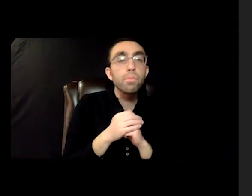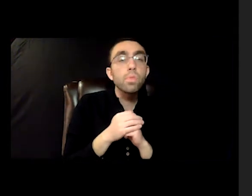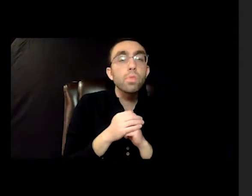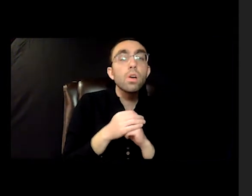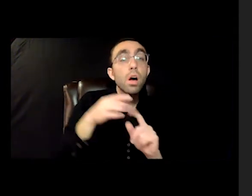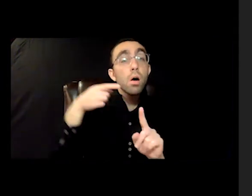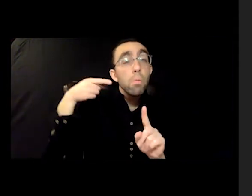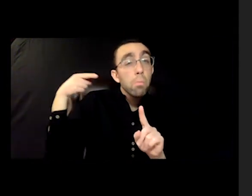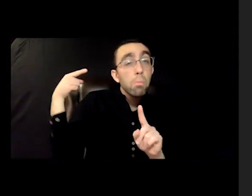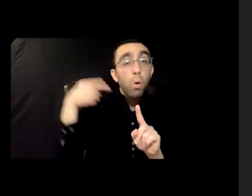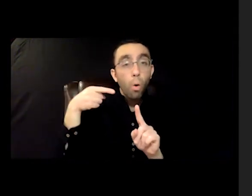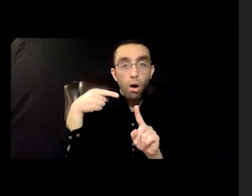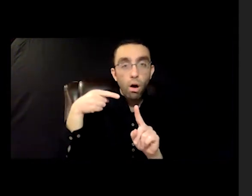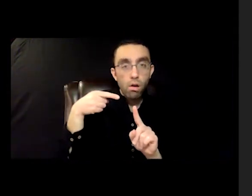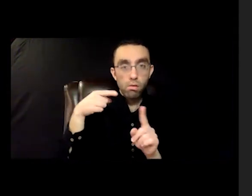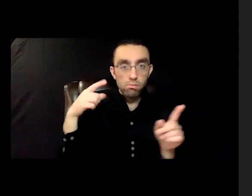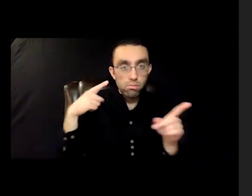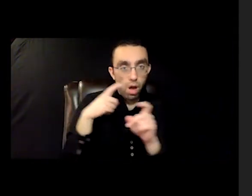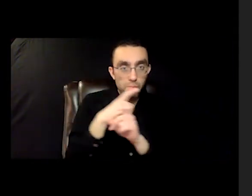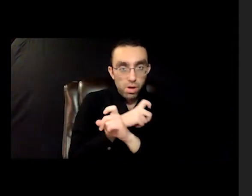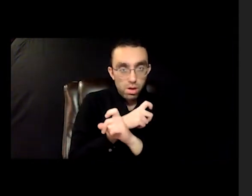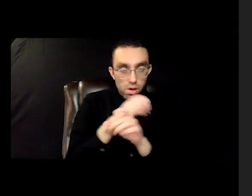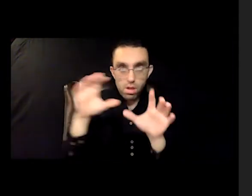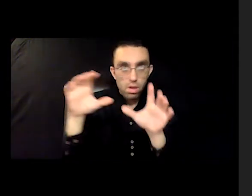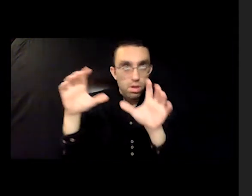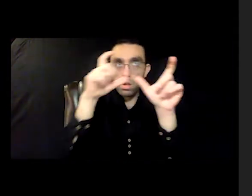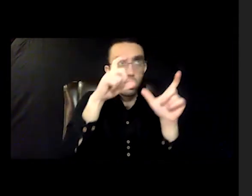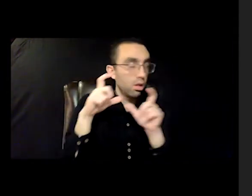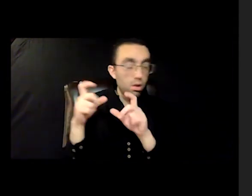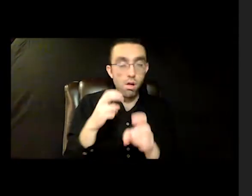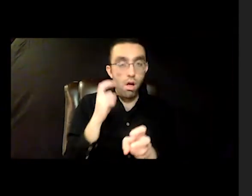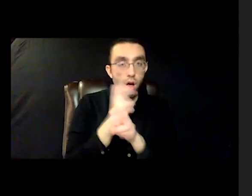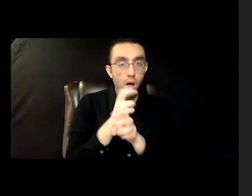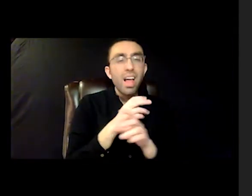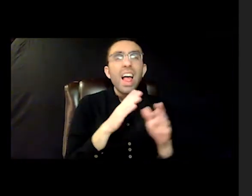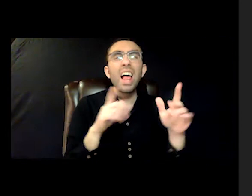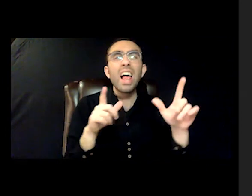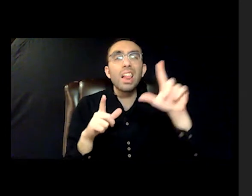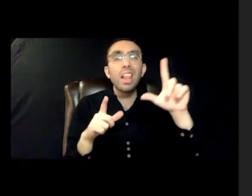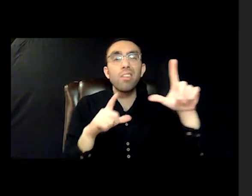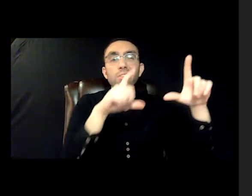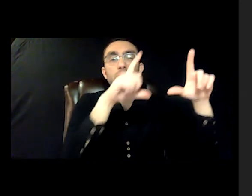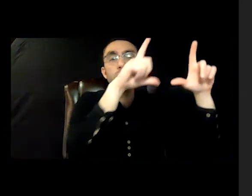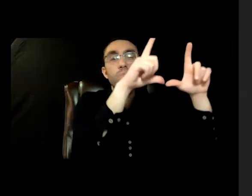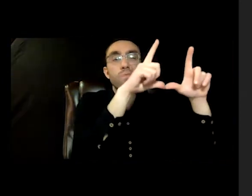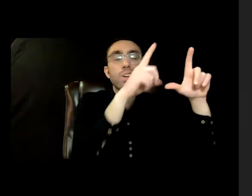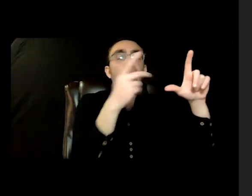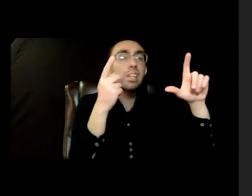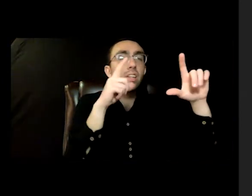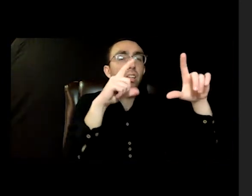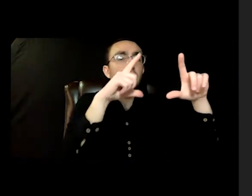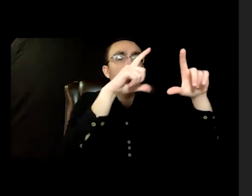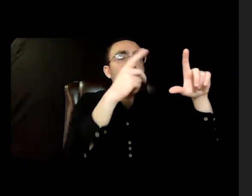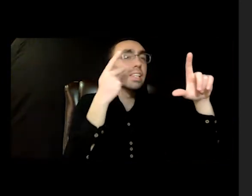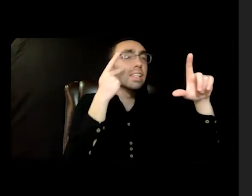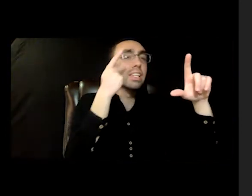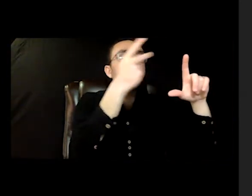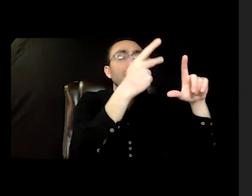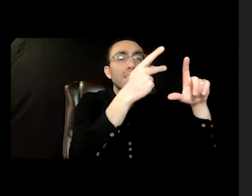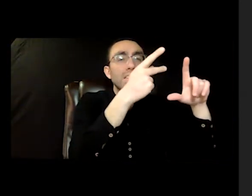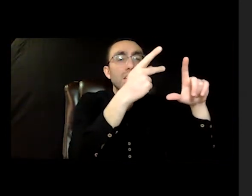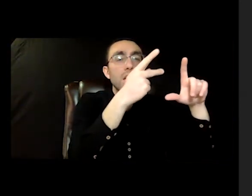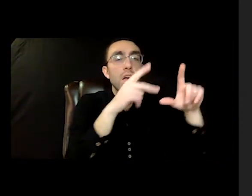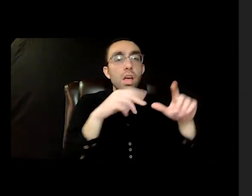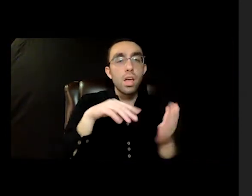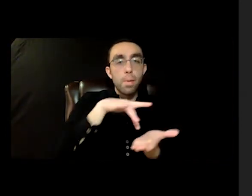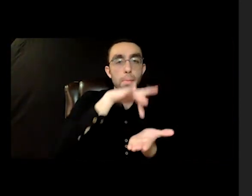is complicated, because you see on the top left corner, you see medium lowland rice, you see upperland